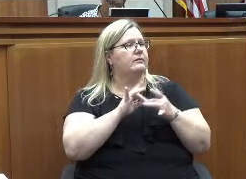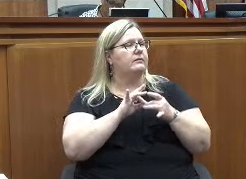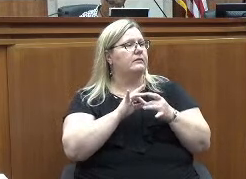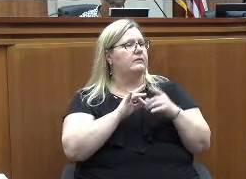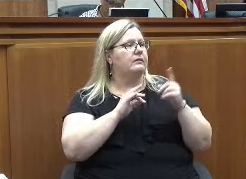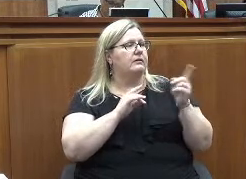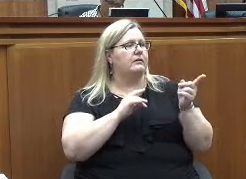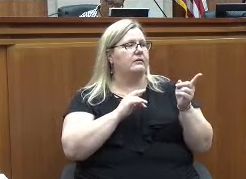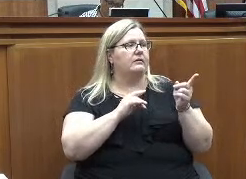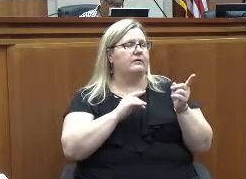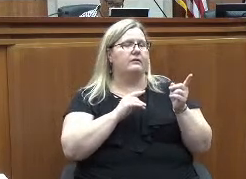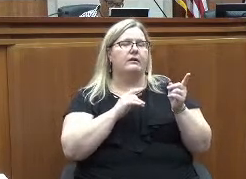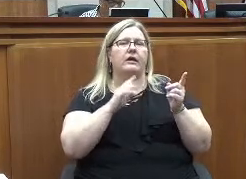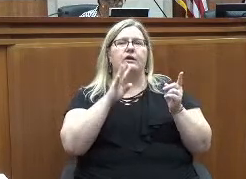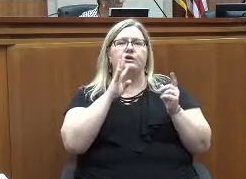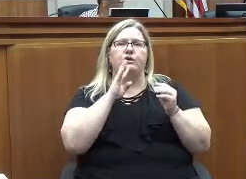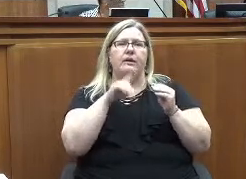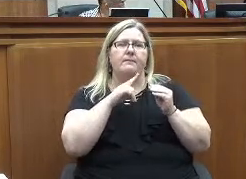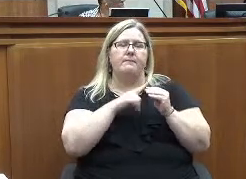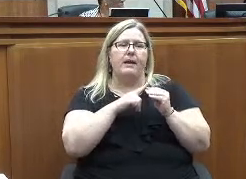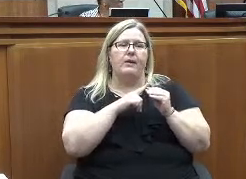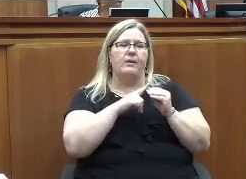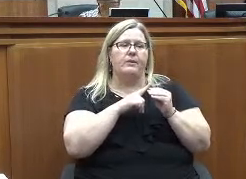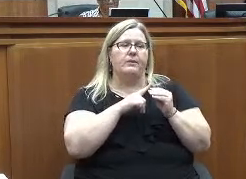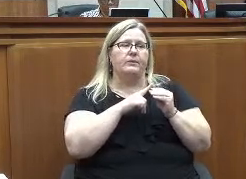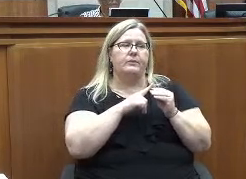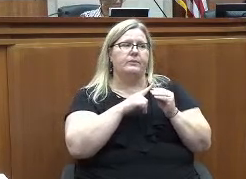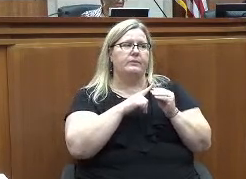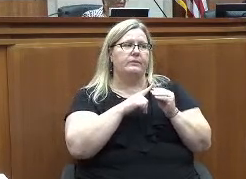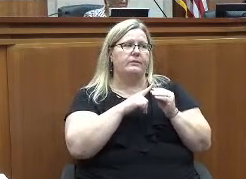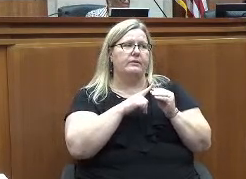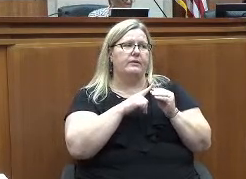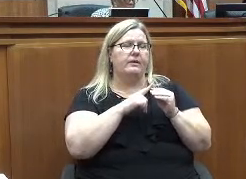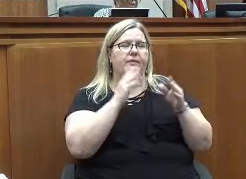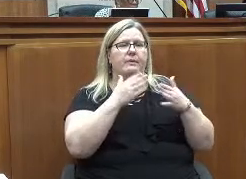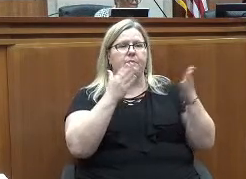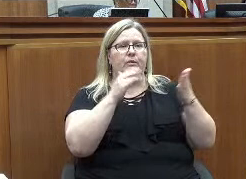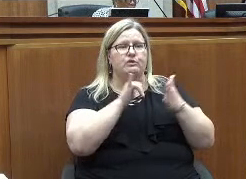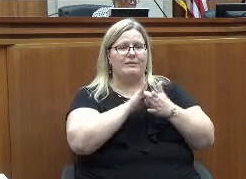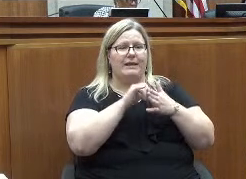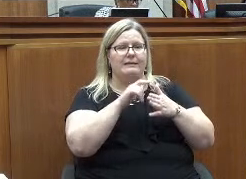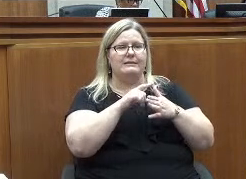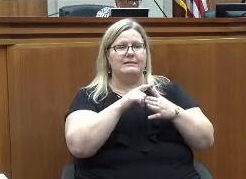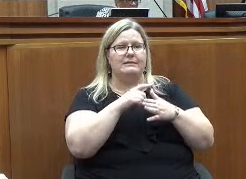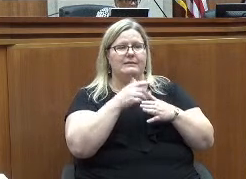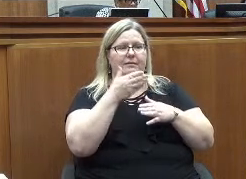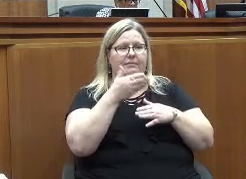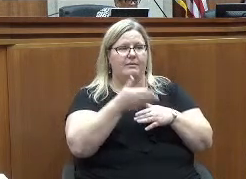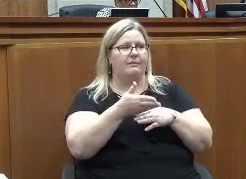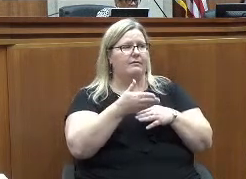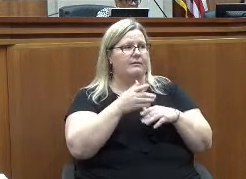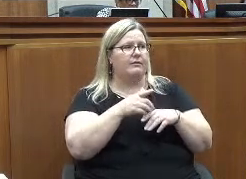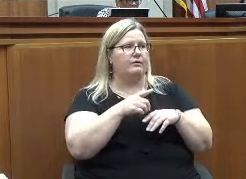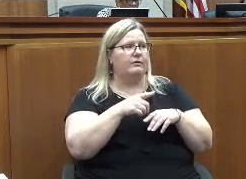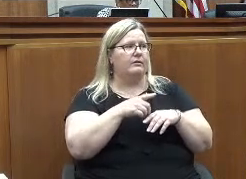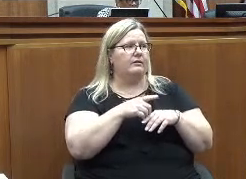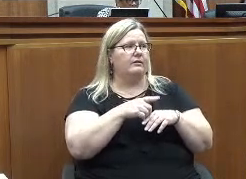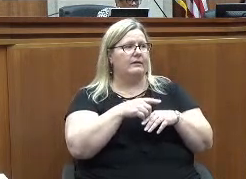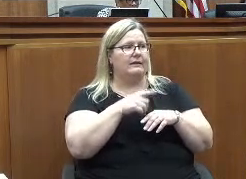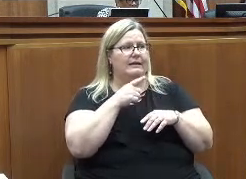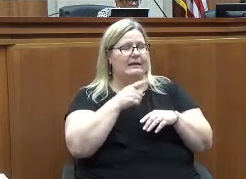terms of the merits of the motion that is pending, it ignores a couple of